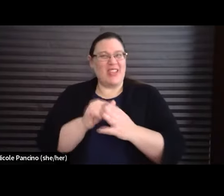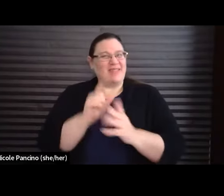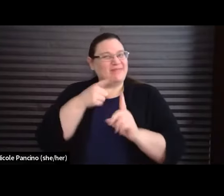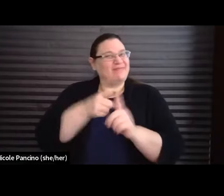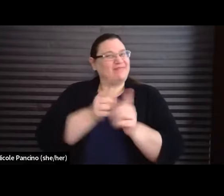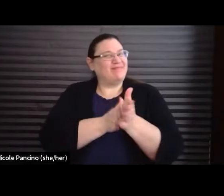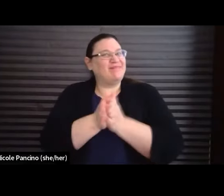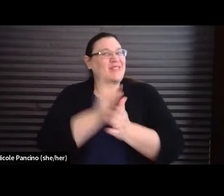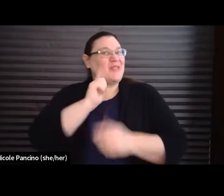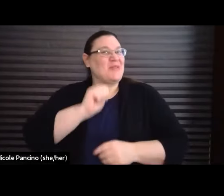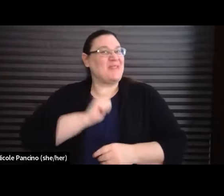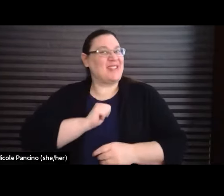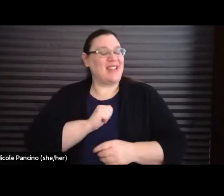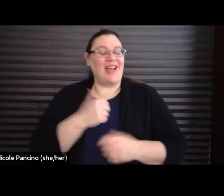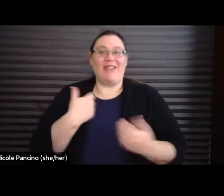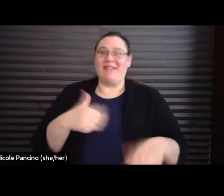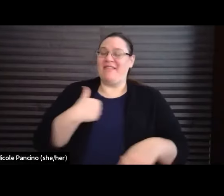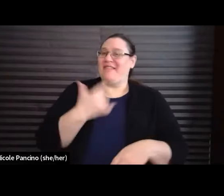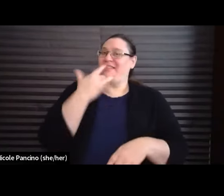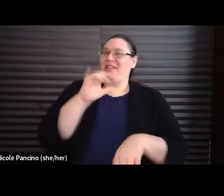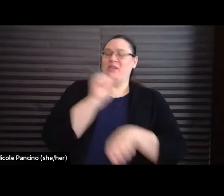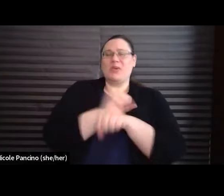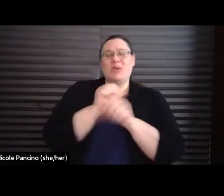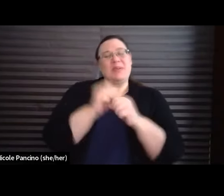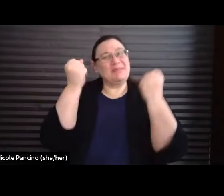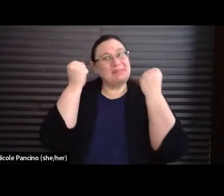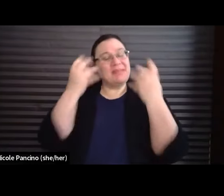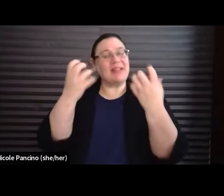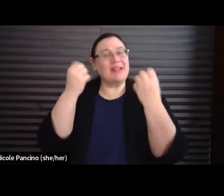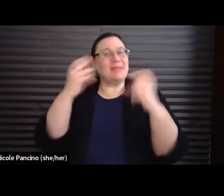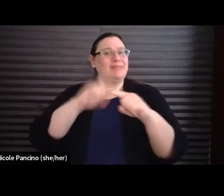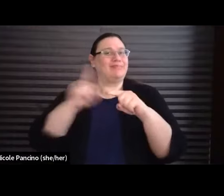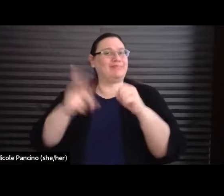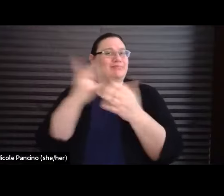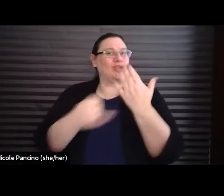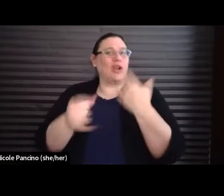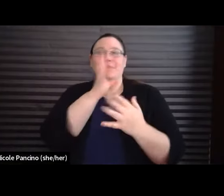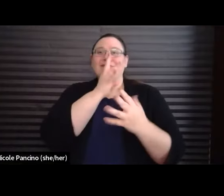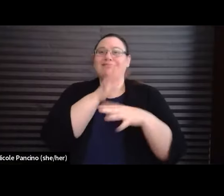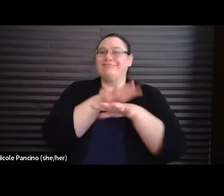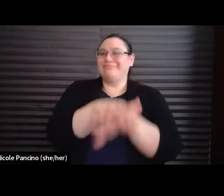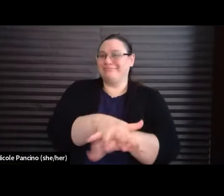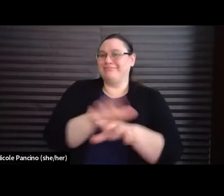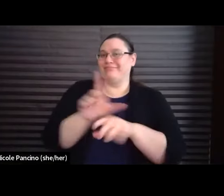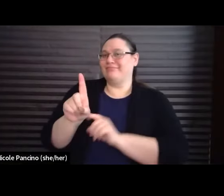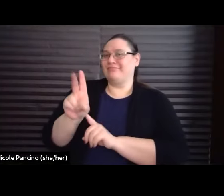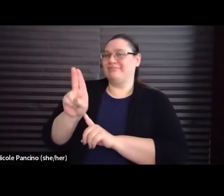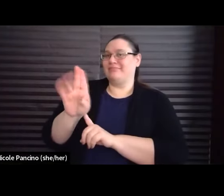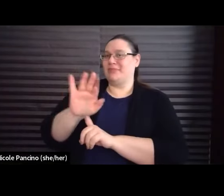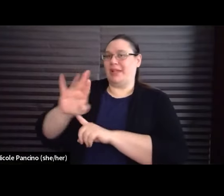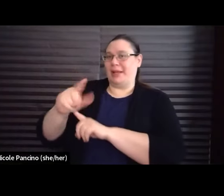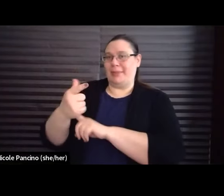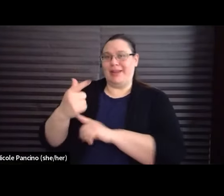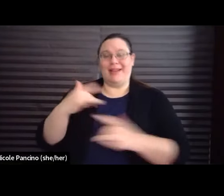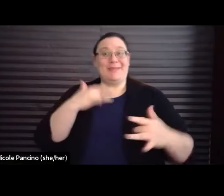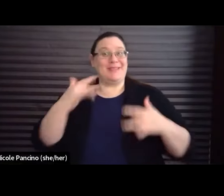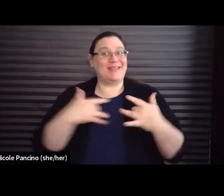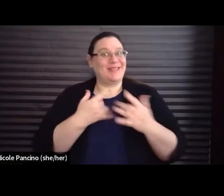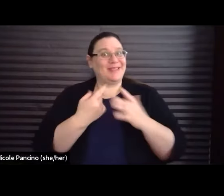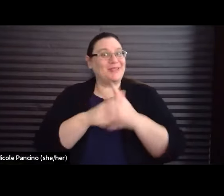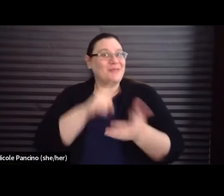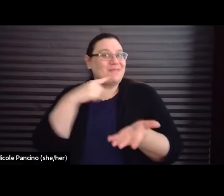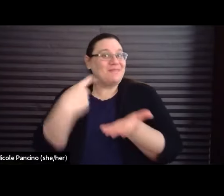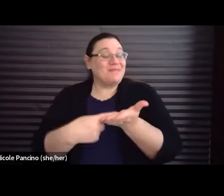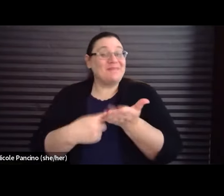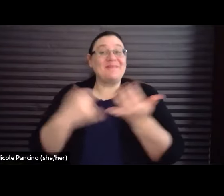great fortune of working on dozens of dubbing projects myself, and I'm so excited to dive in. Today, we welcome